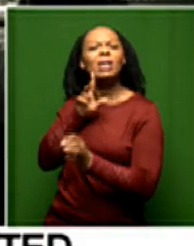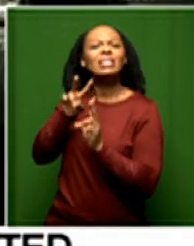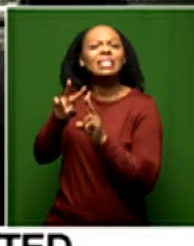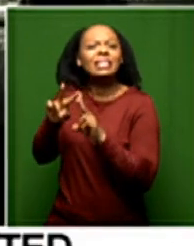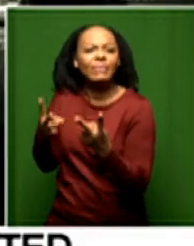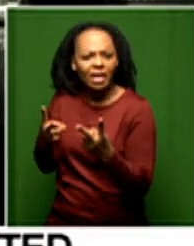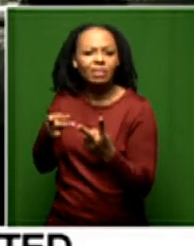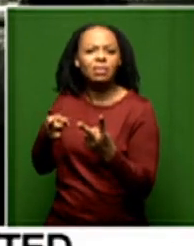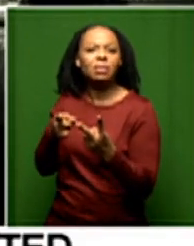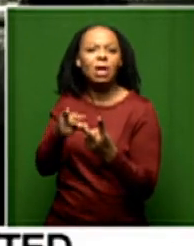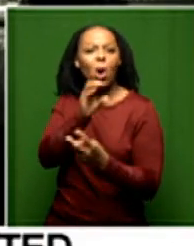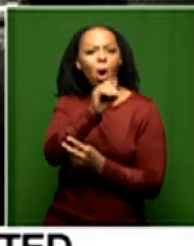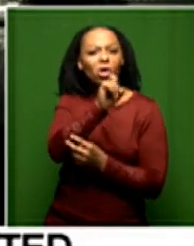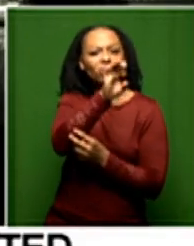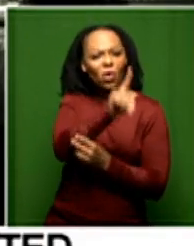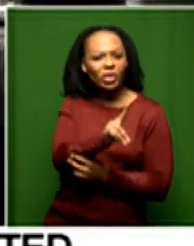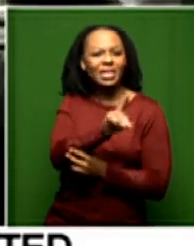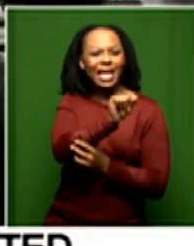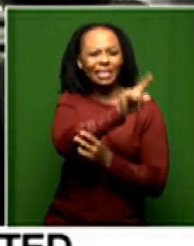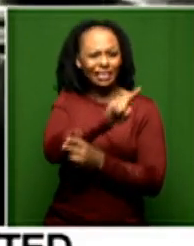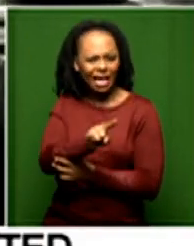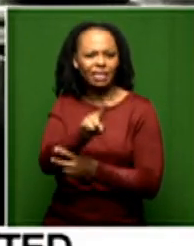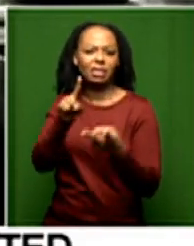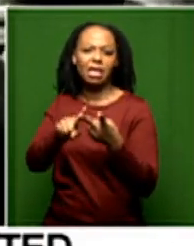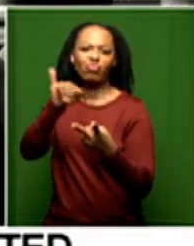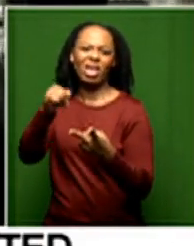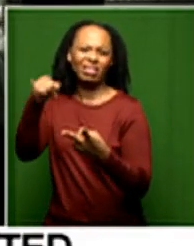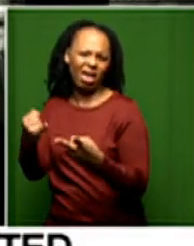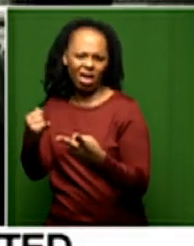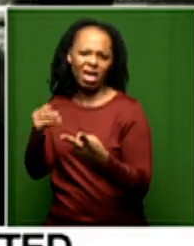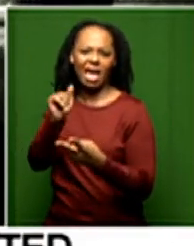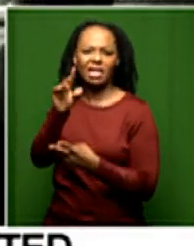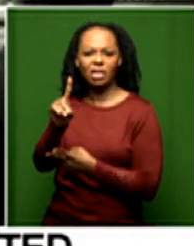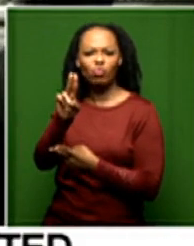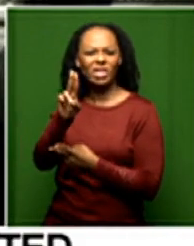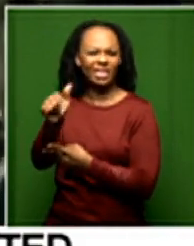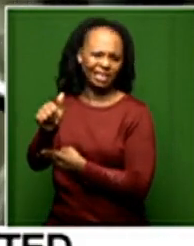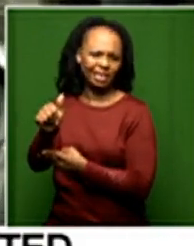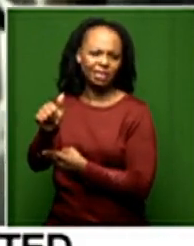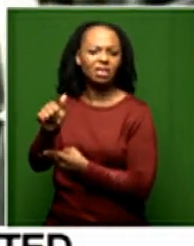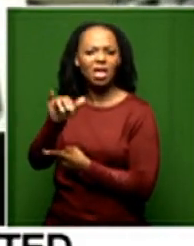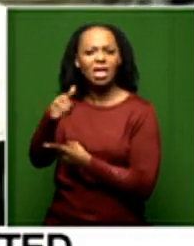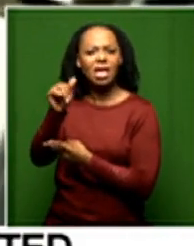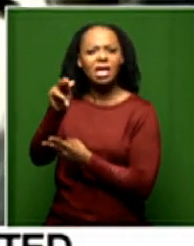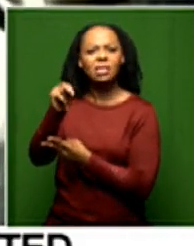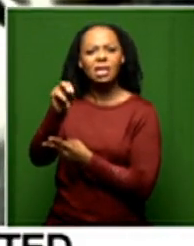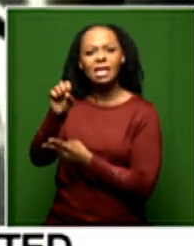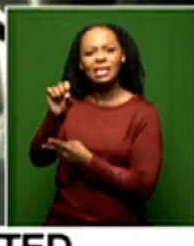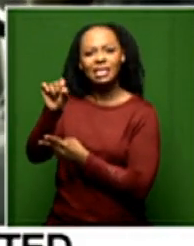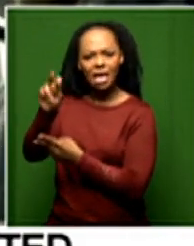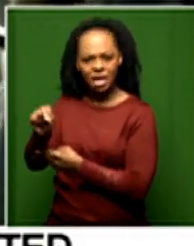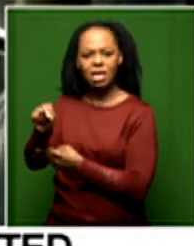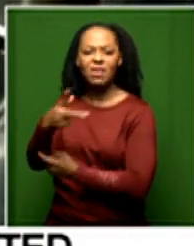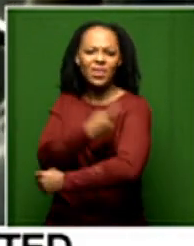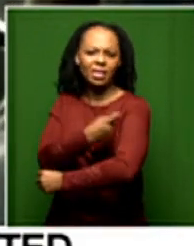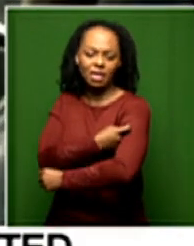between the Oxford AstraZeneca vaccine and the Johnson Johnson AD26 Janssen vaccine. The second